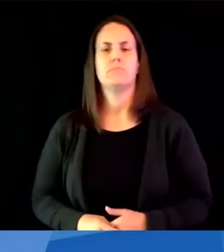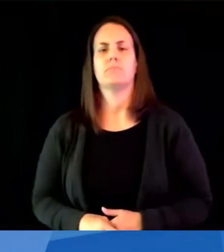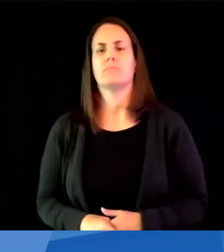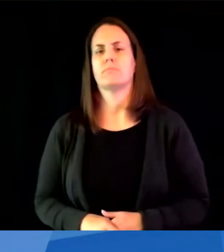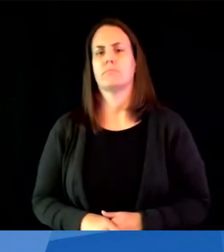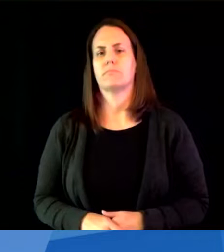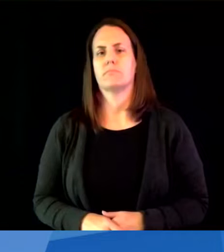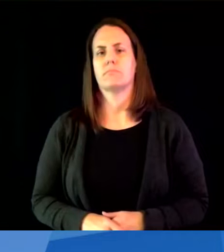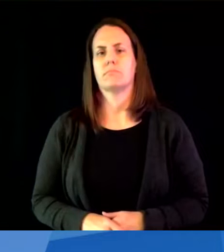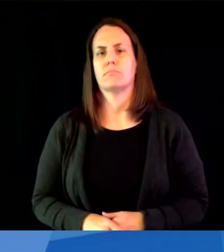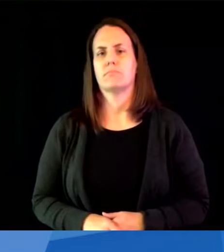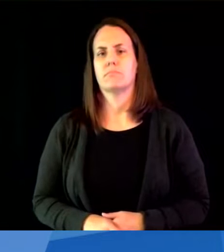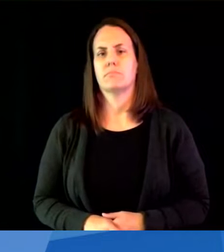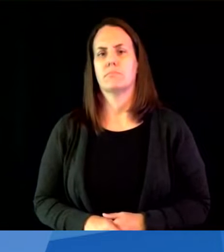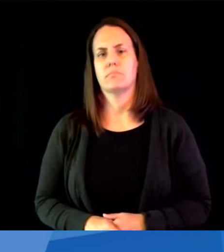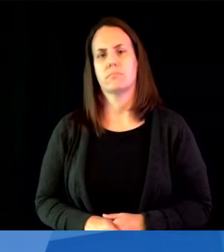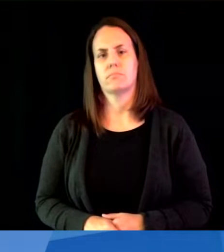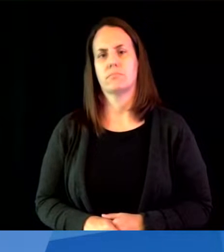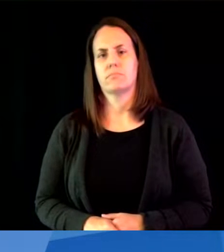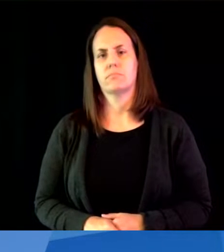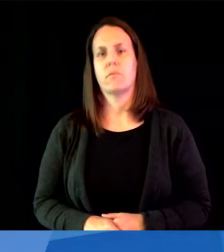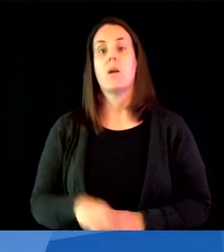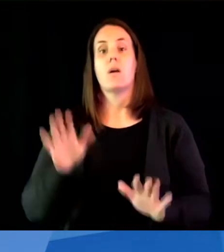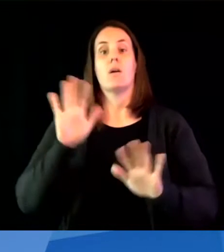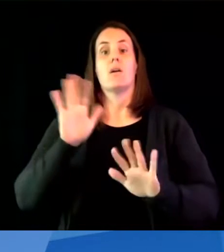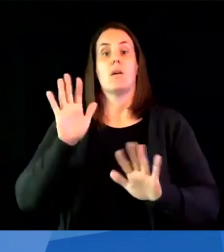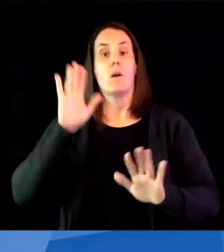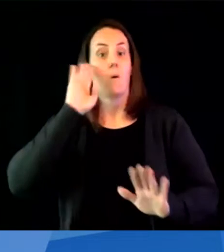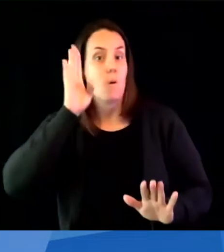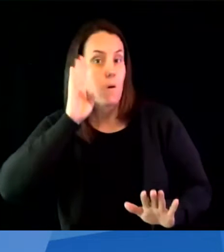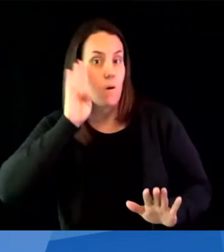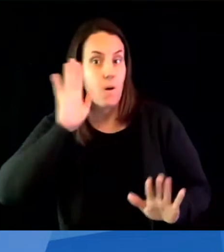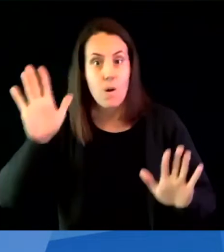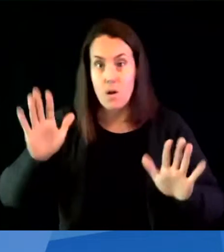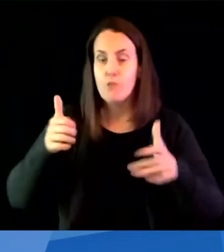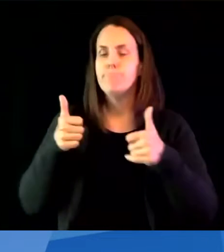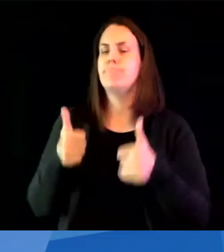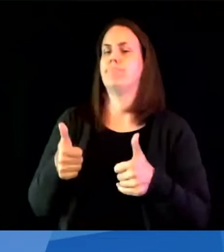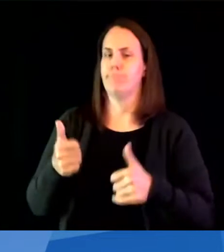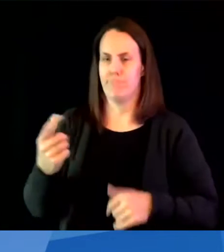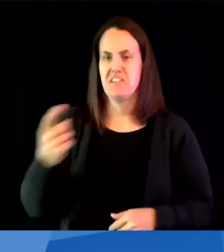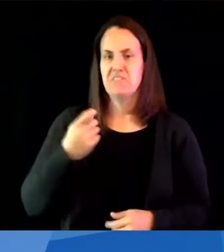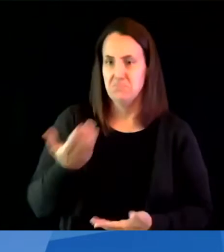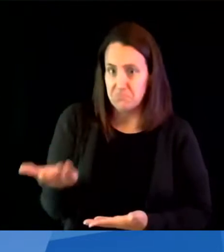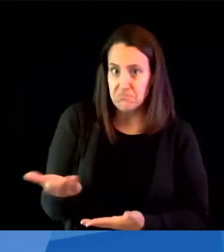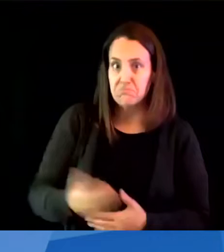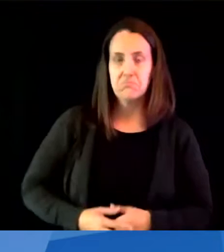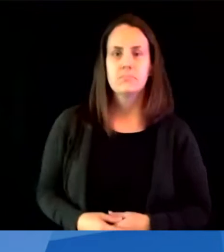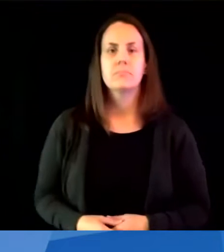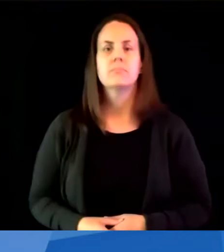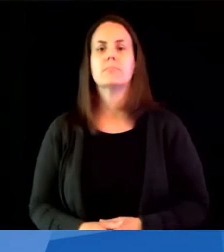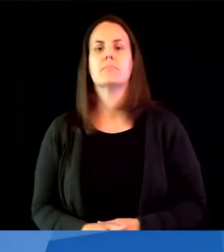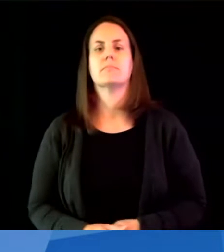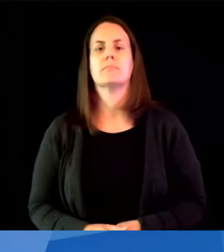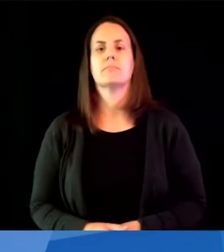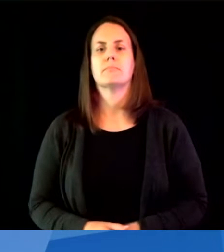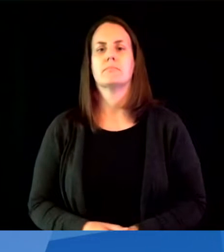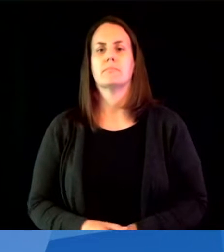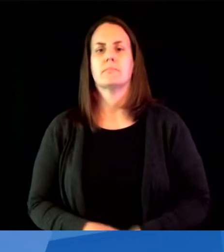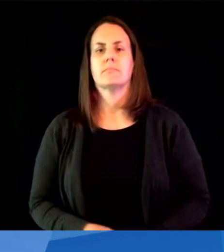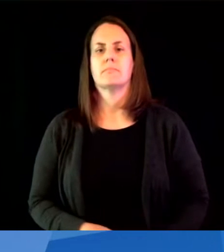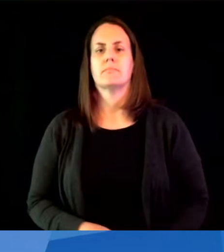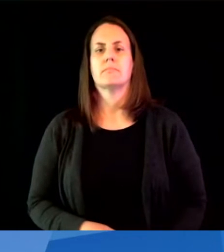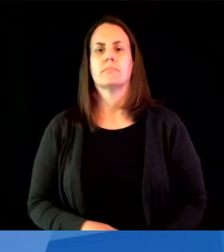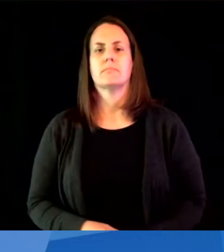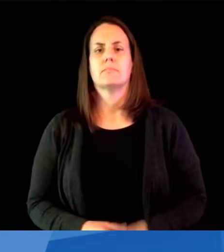David Wahlberg, Hello? we can hear you. Okay, thanks. So you mentioned that there